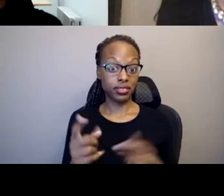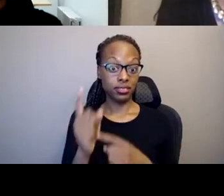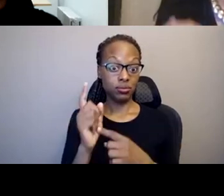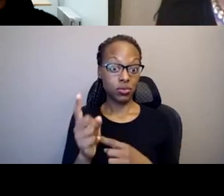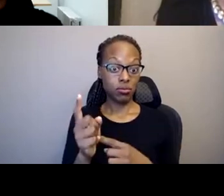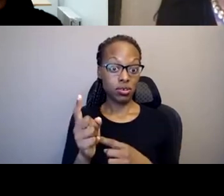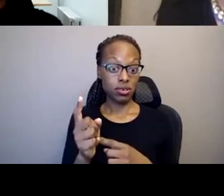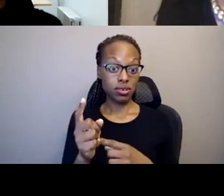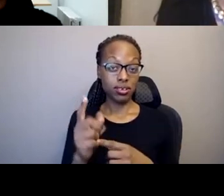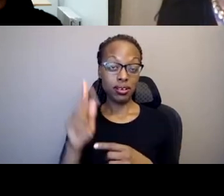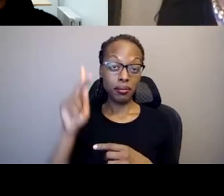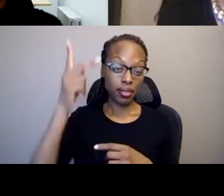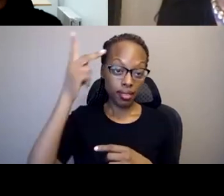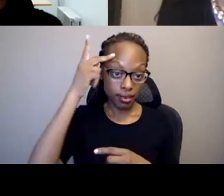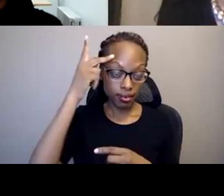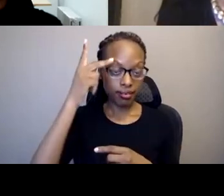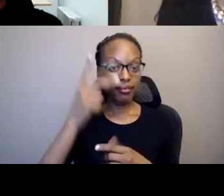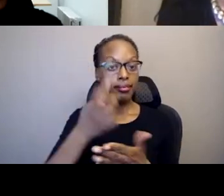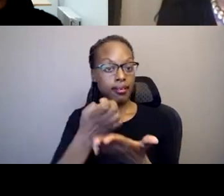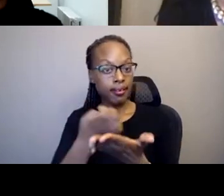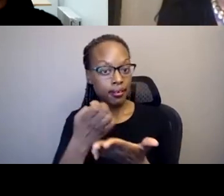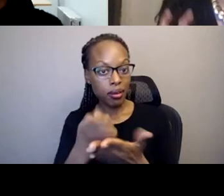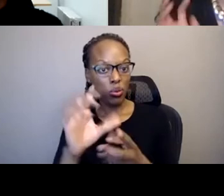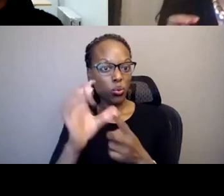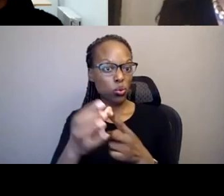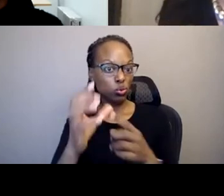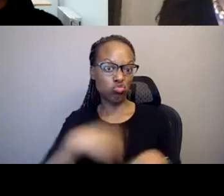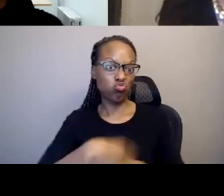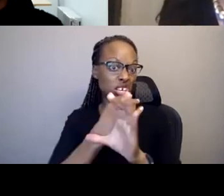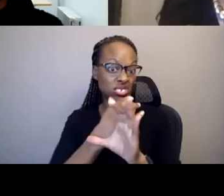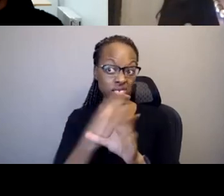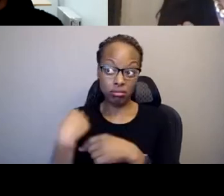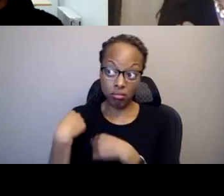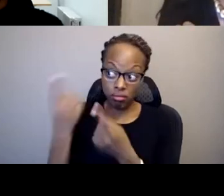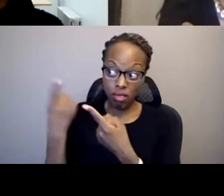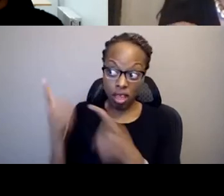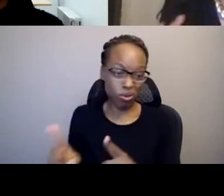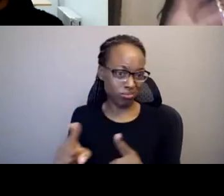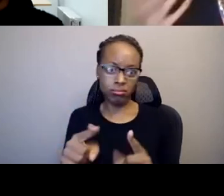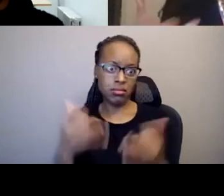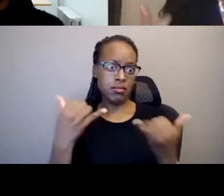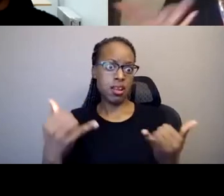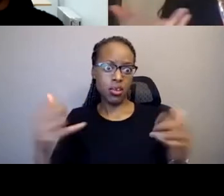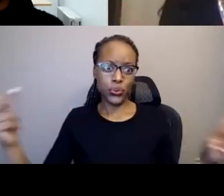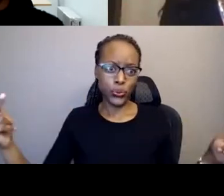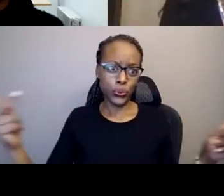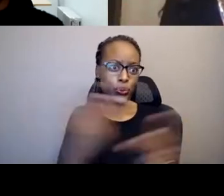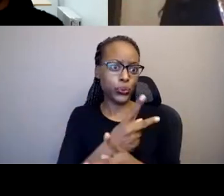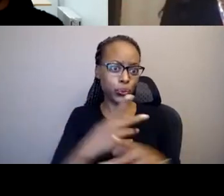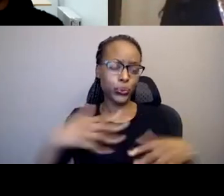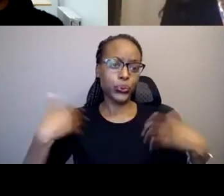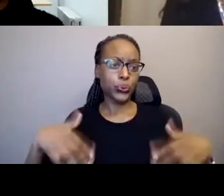political, economic, and cultural crisis. So I just want to underscore the stakes, what the stakes might